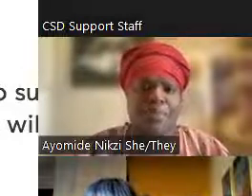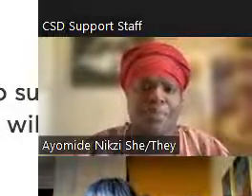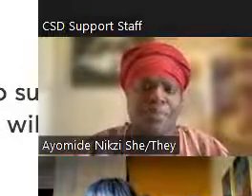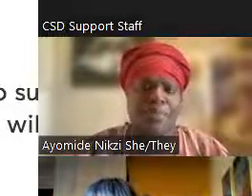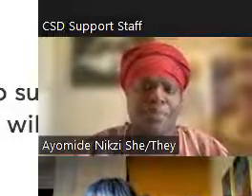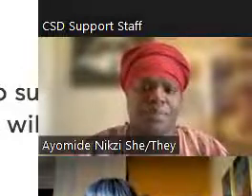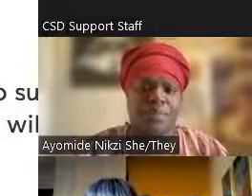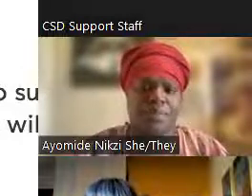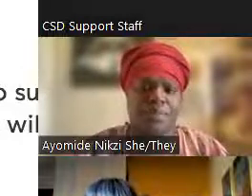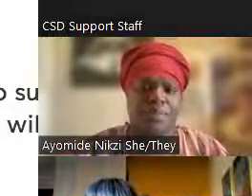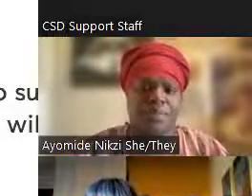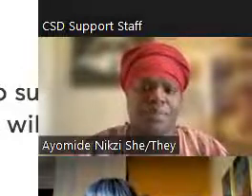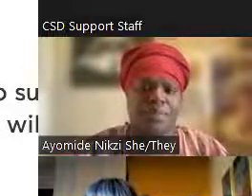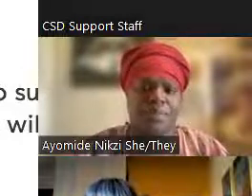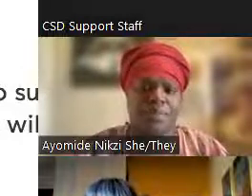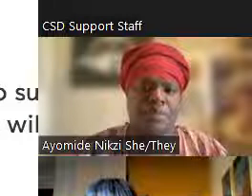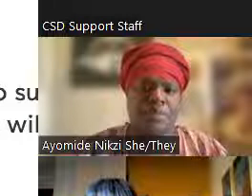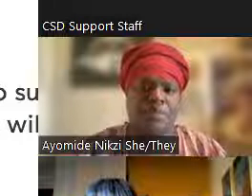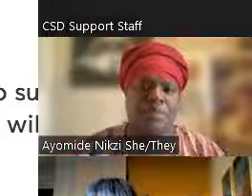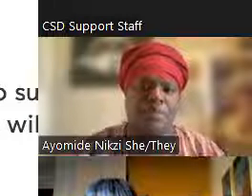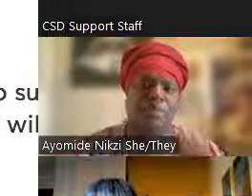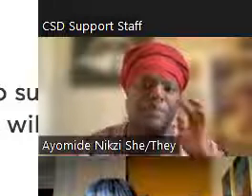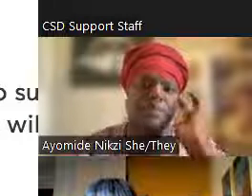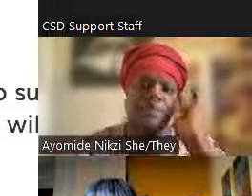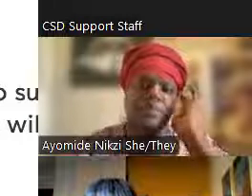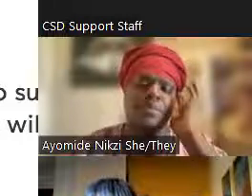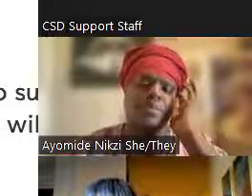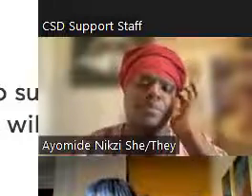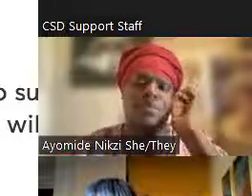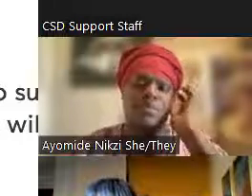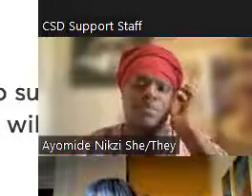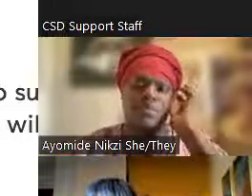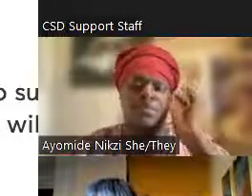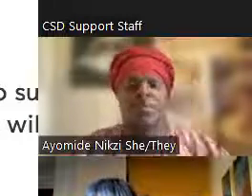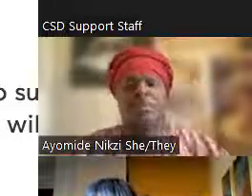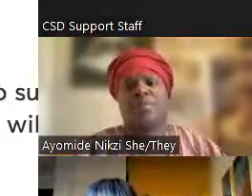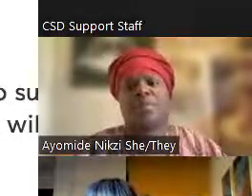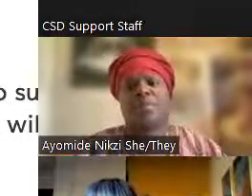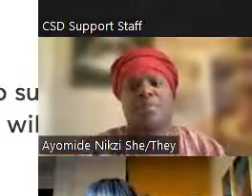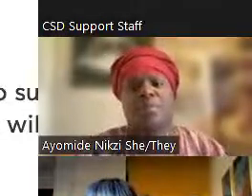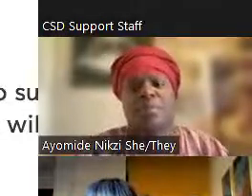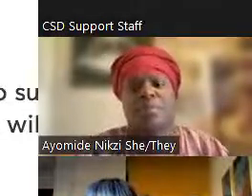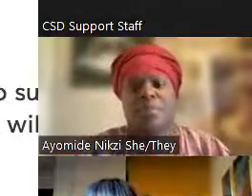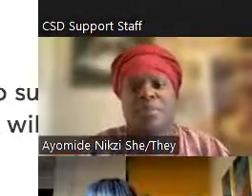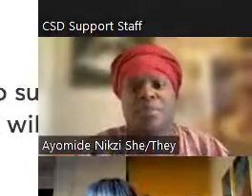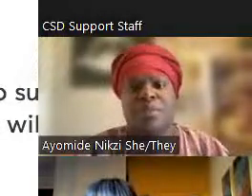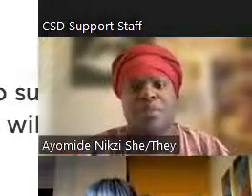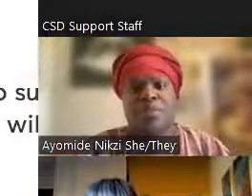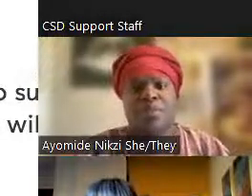of this work session, which offers the opportunity for members of the PAC